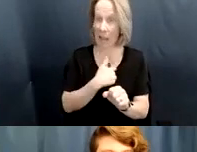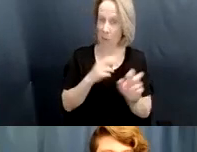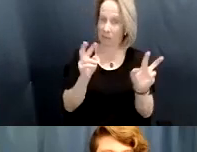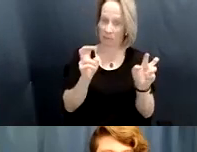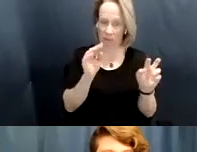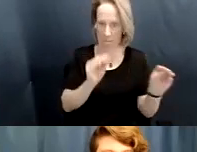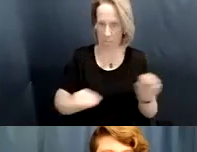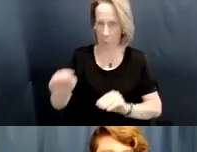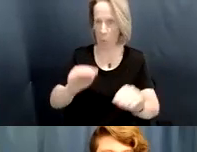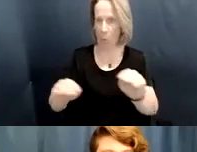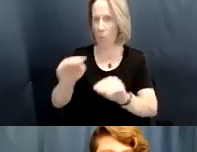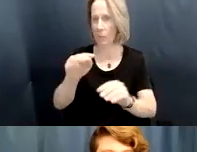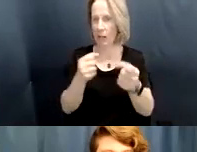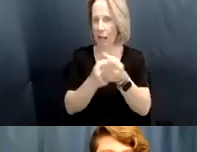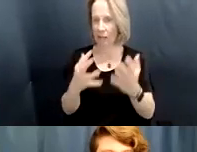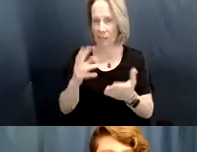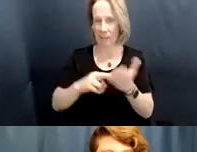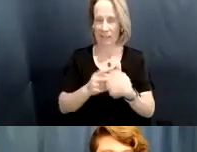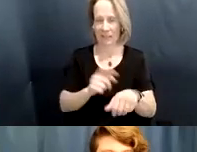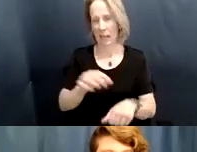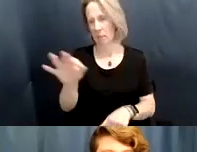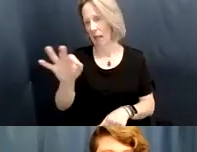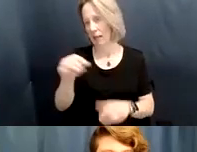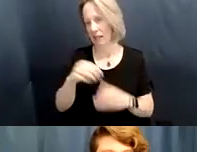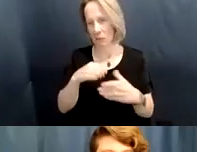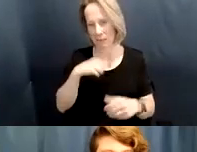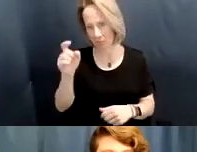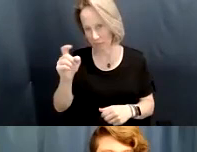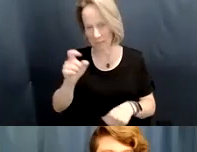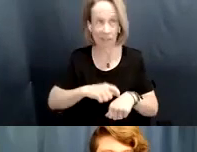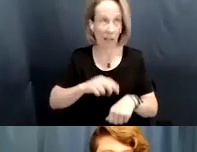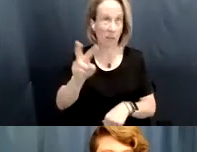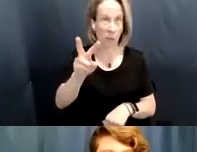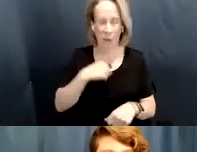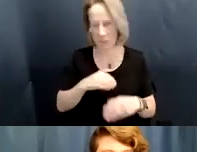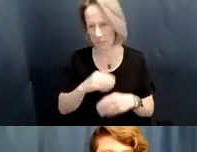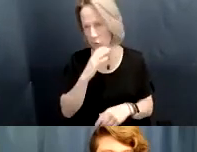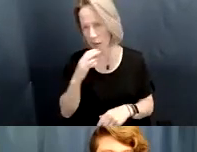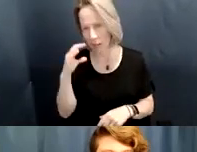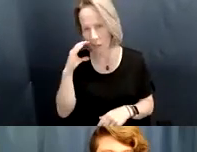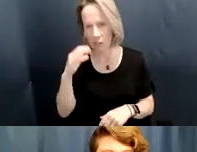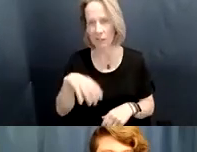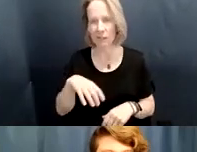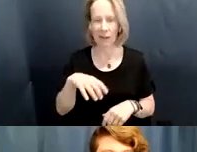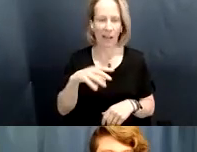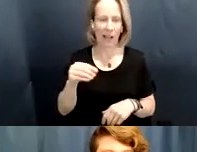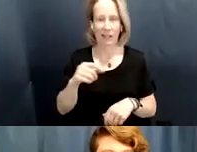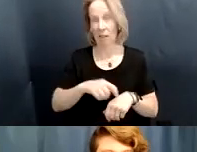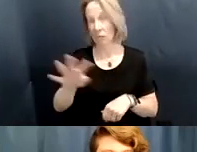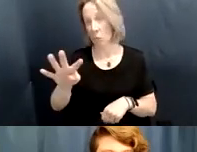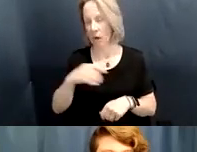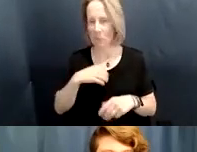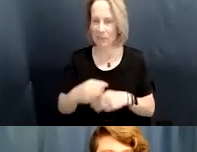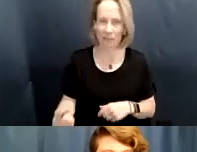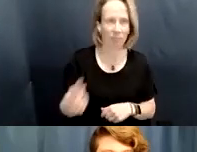a.m., I was in Phoenix. At 2 p.m., I was in Chandler. At 4 p.m., I was in Surprise. And